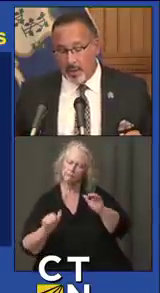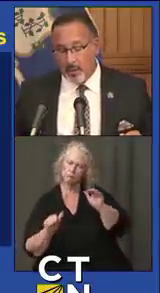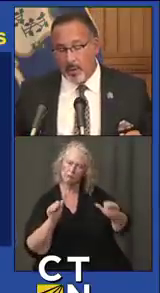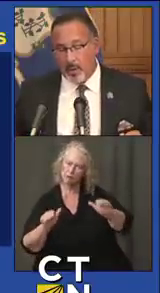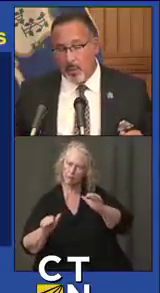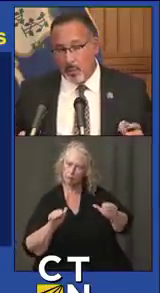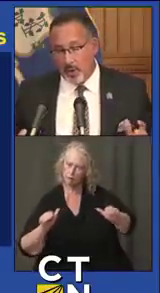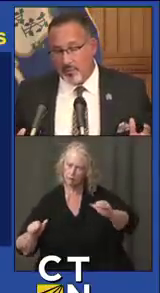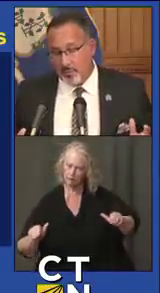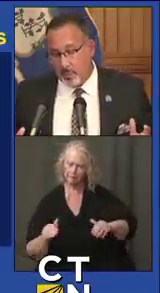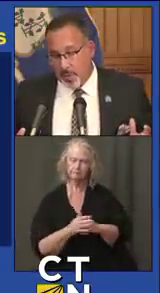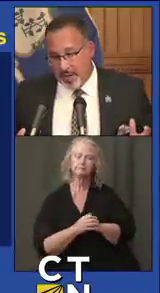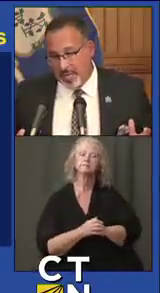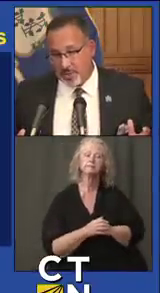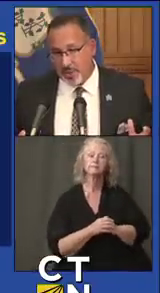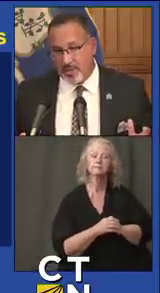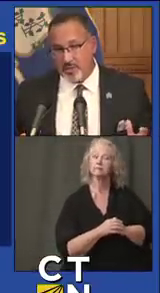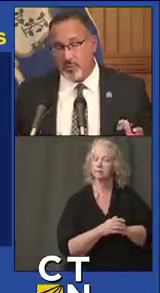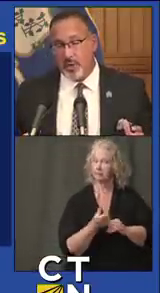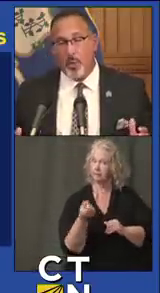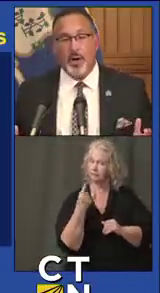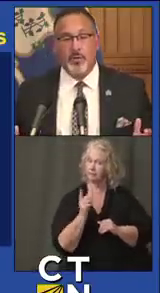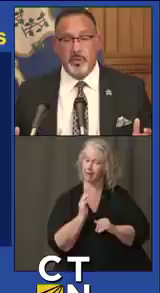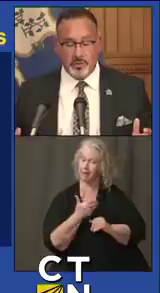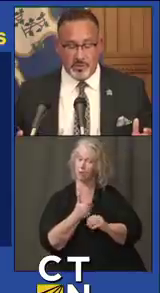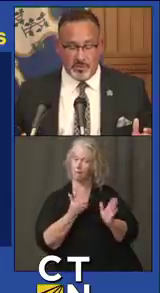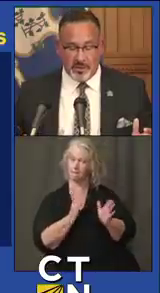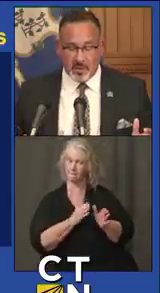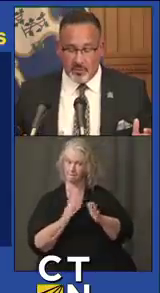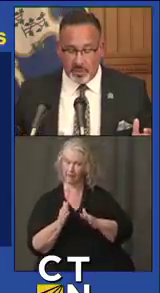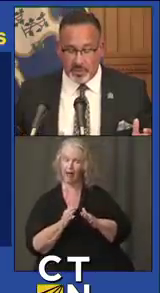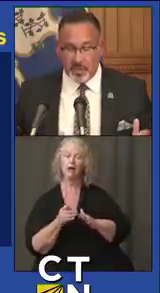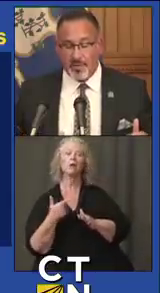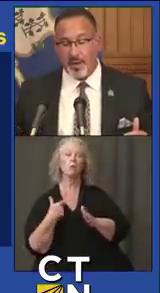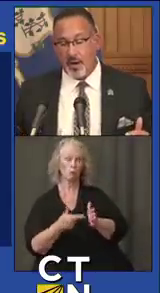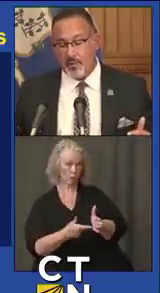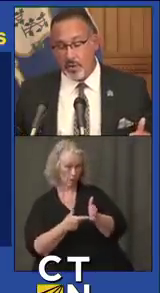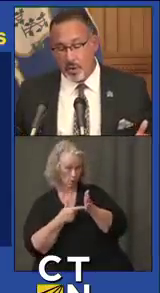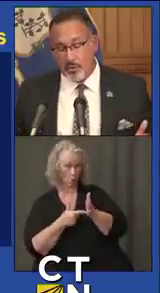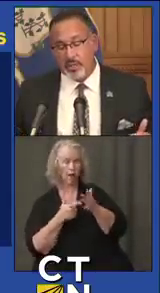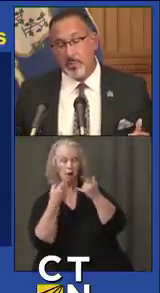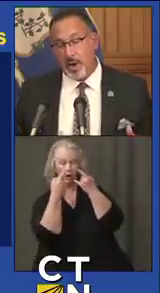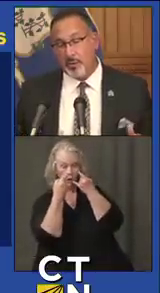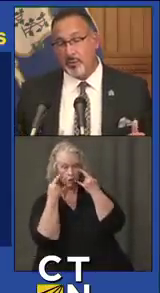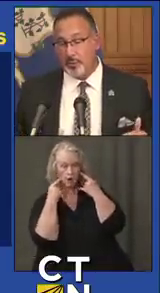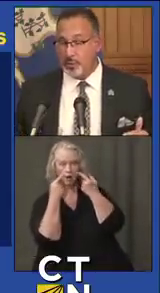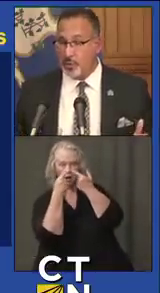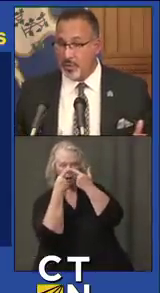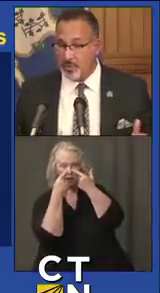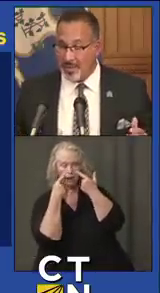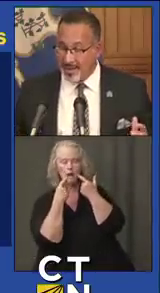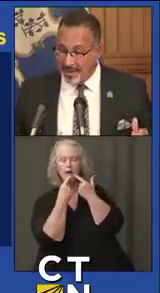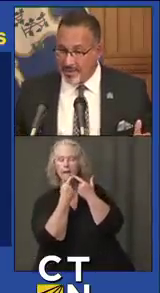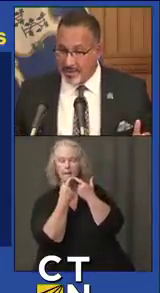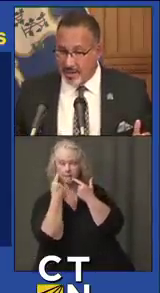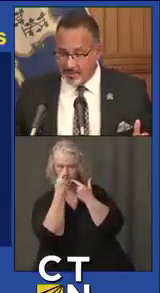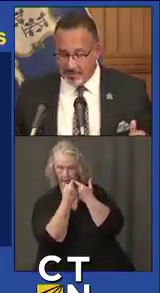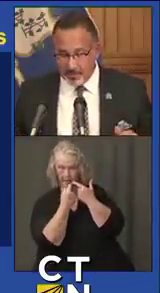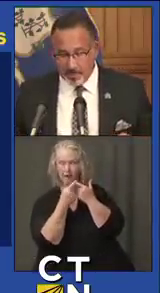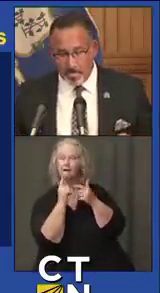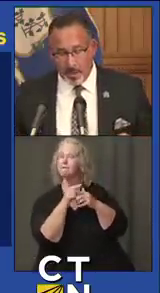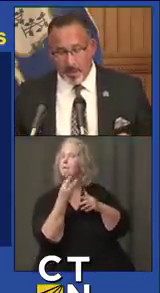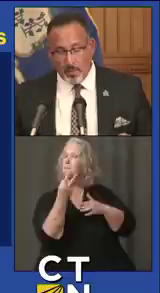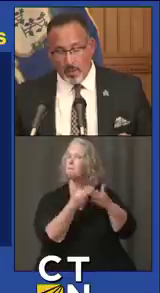note that part of Connecticut's plan is to require the use of face coverings that cover the nose and mouth for students and